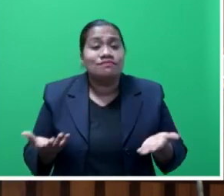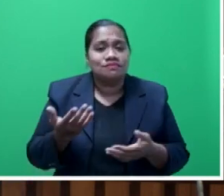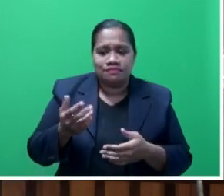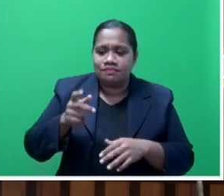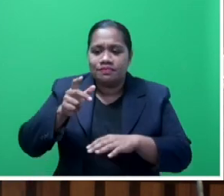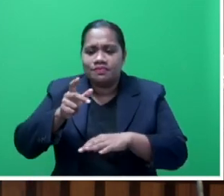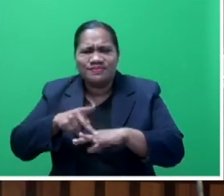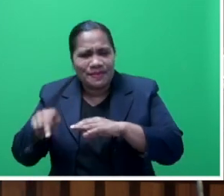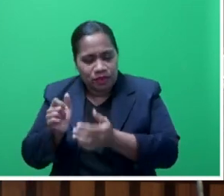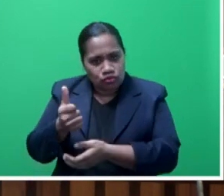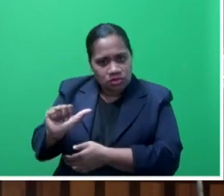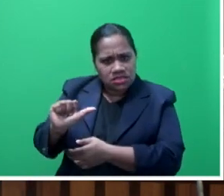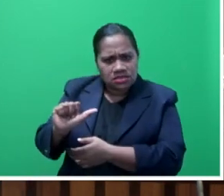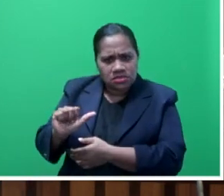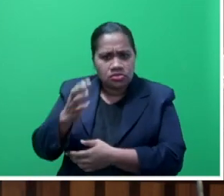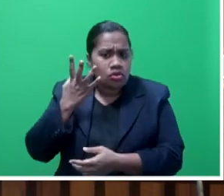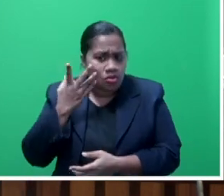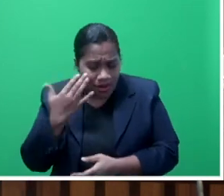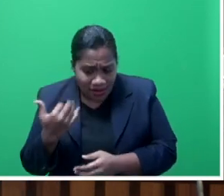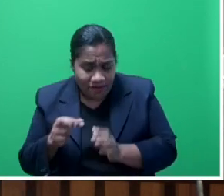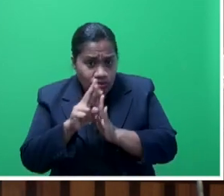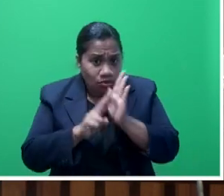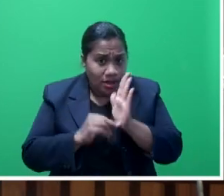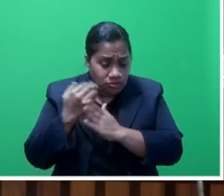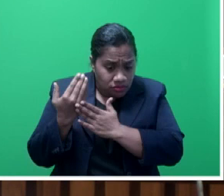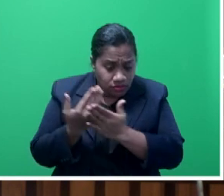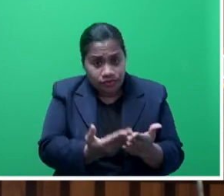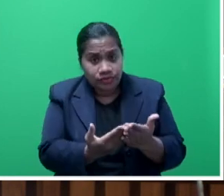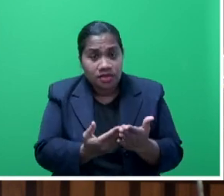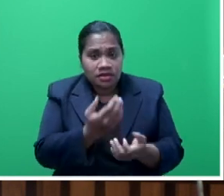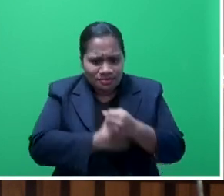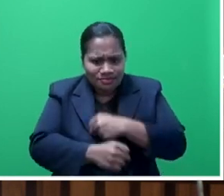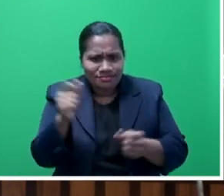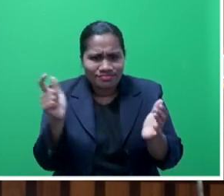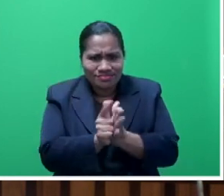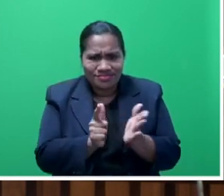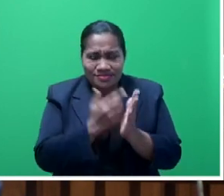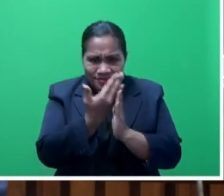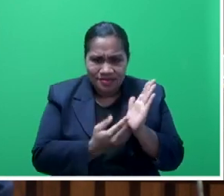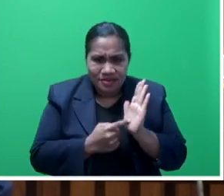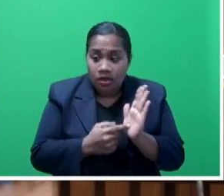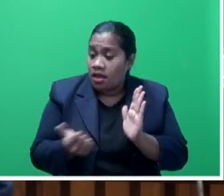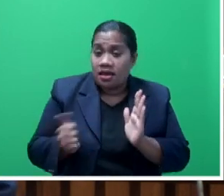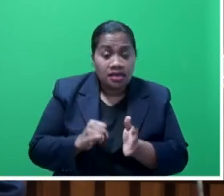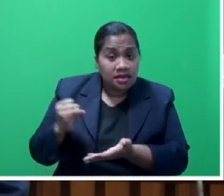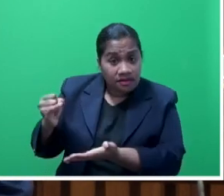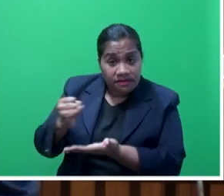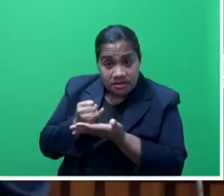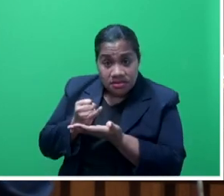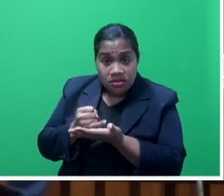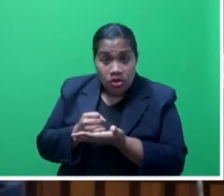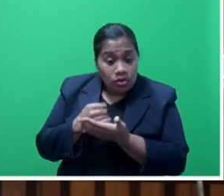once regulations are actually gazetted, once they get gazetted, any investor relying on those